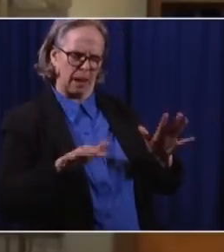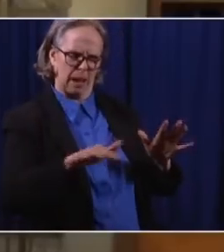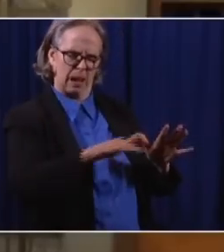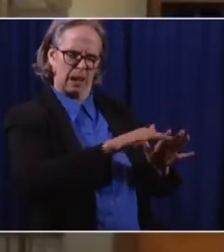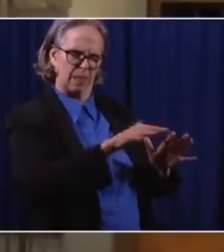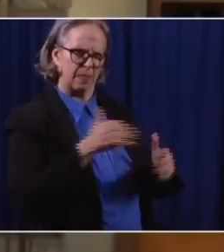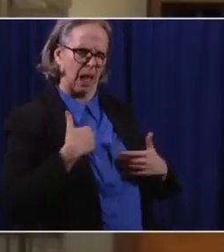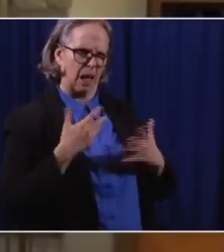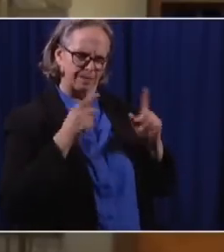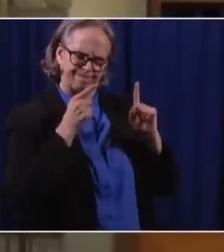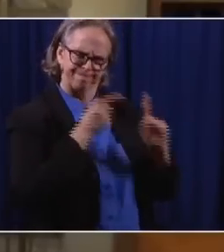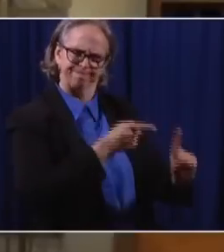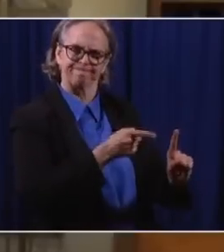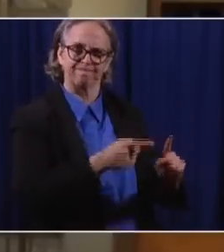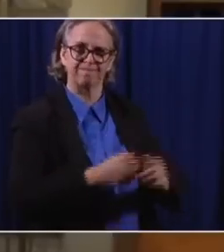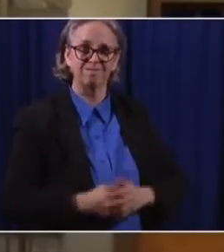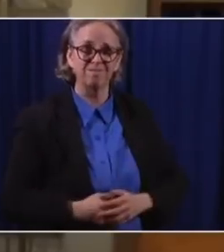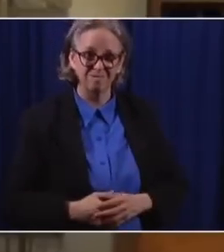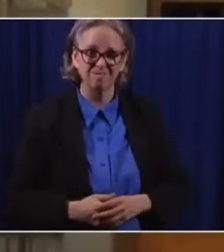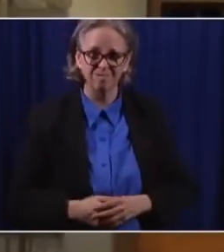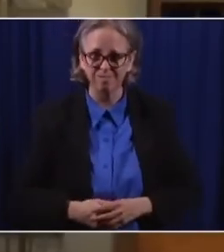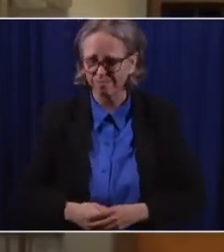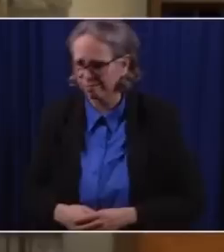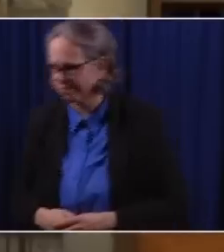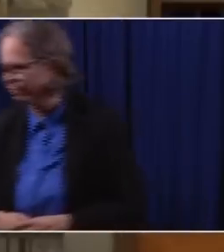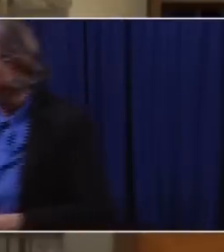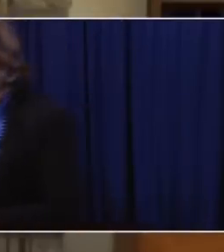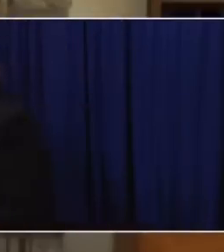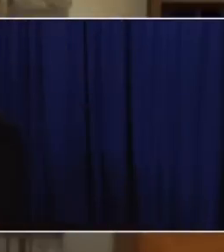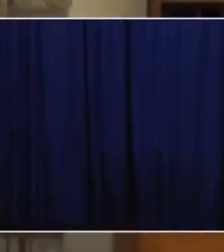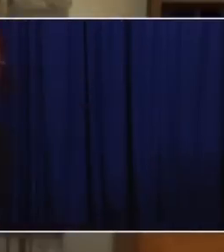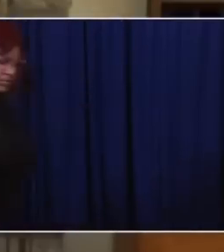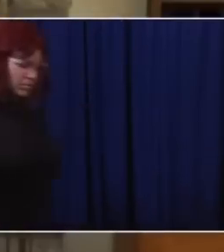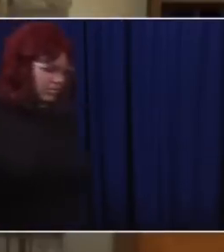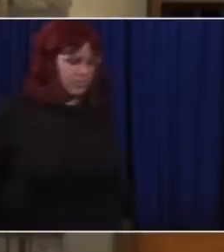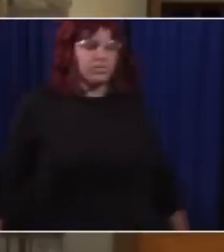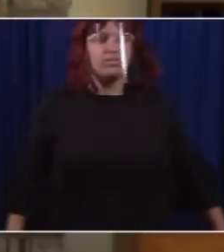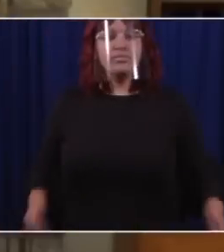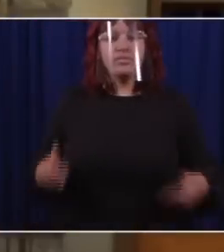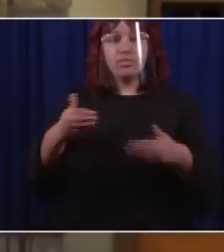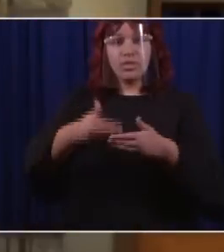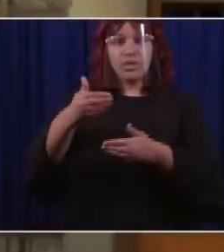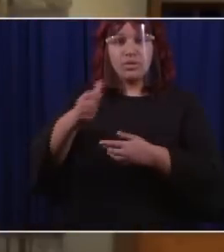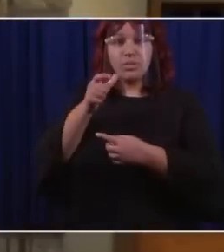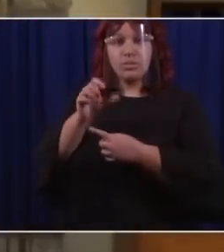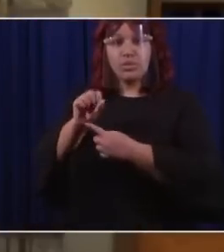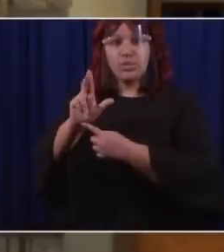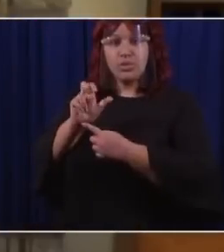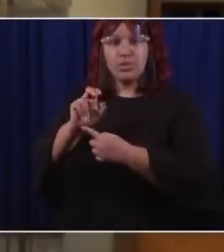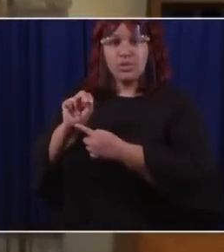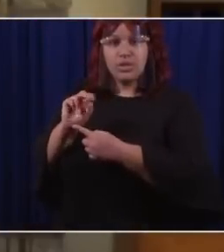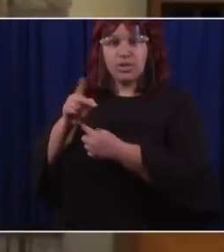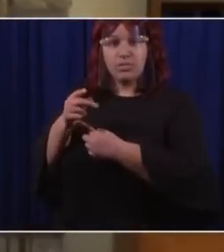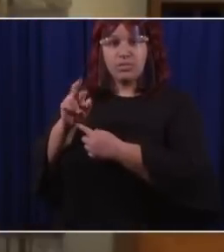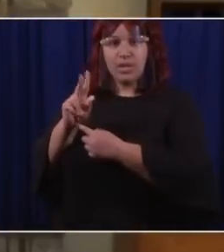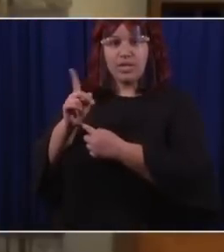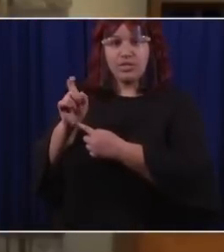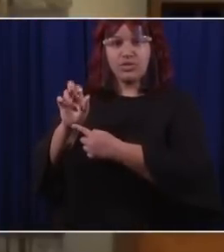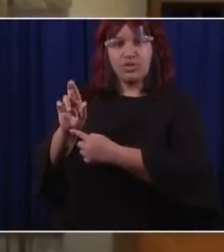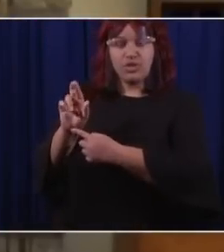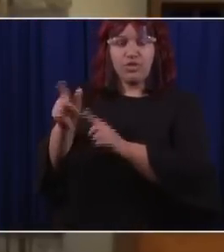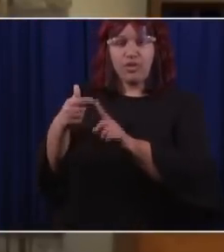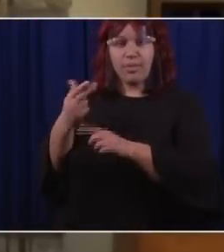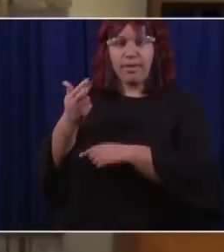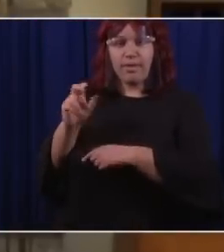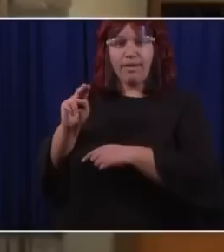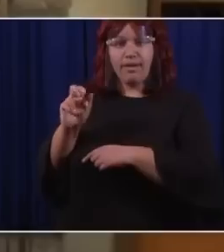Thank you. Next question is from Susan Kratzer at Hannah News Service. Hi, Governor. I was just wondering,